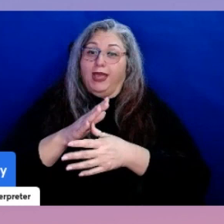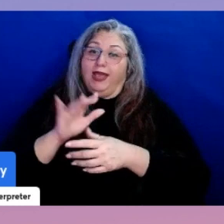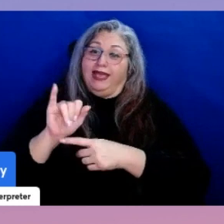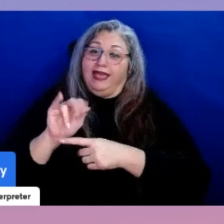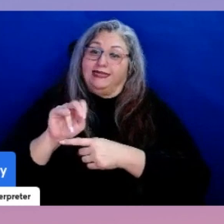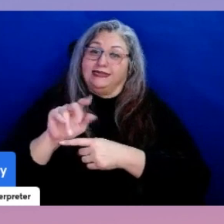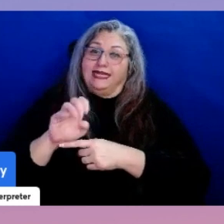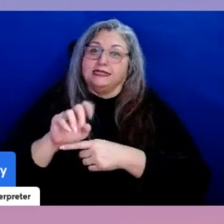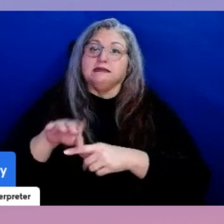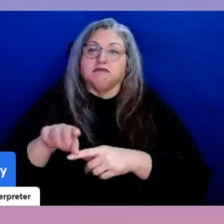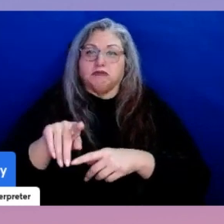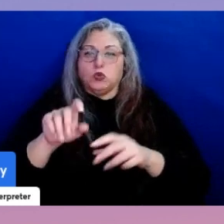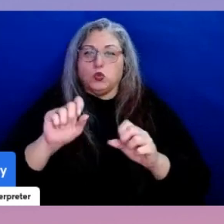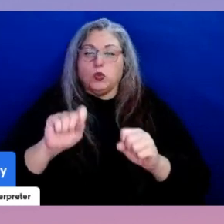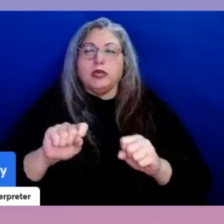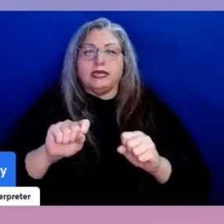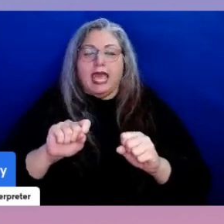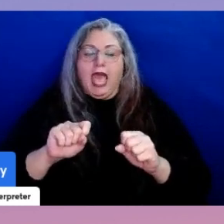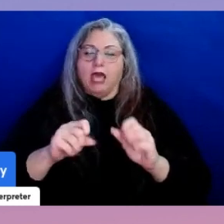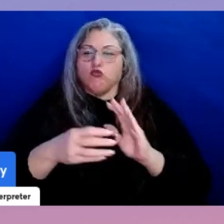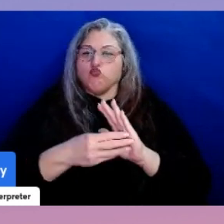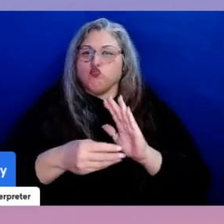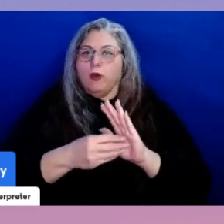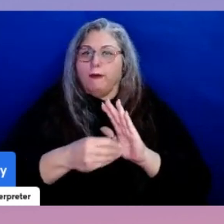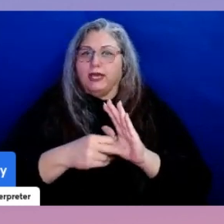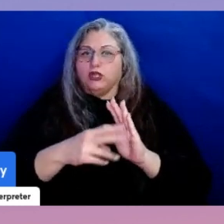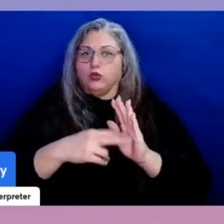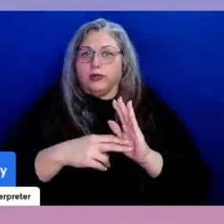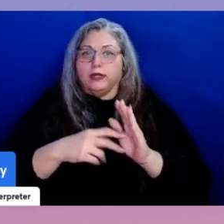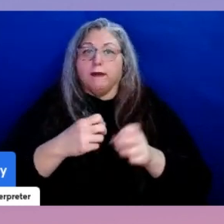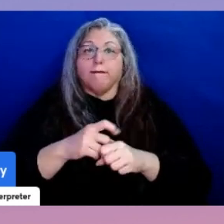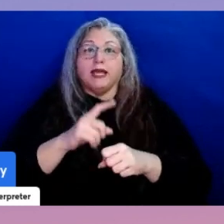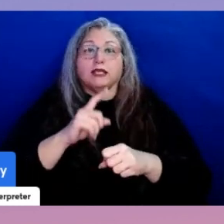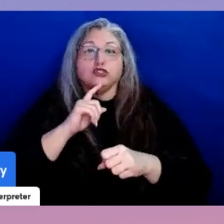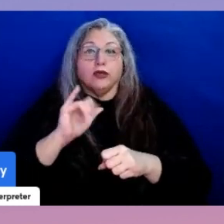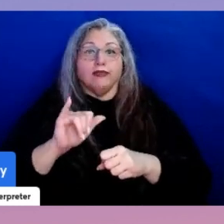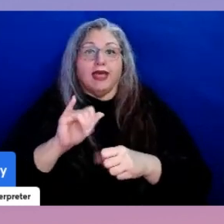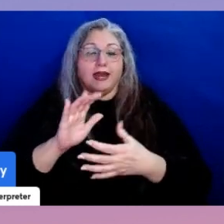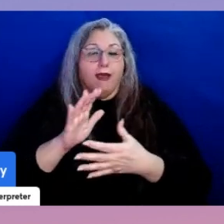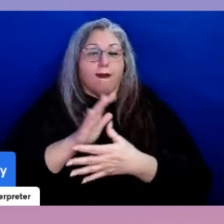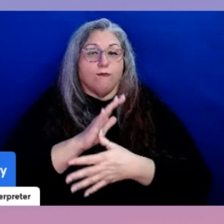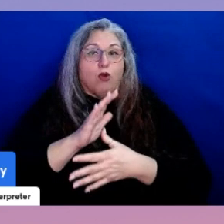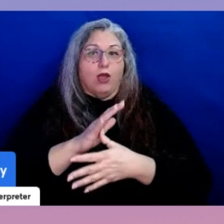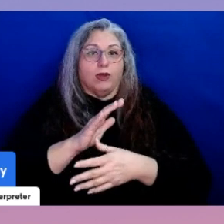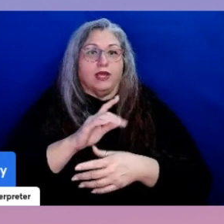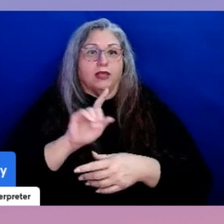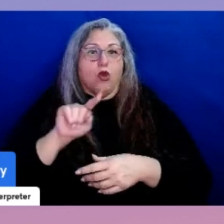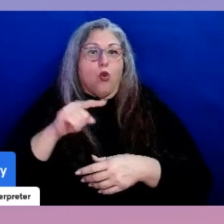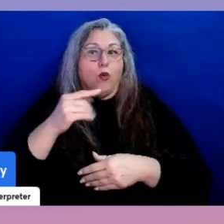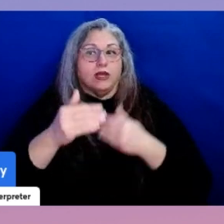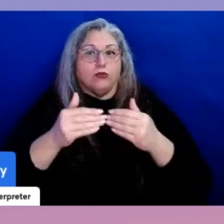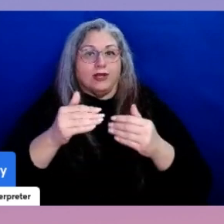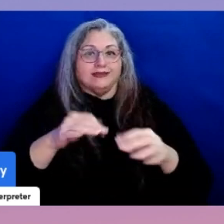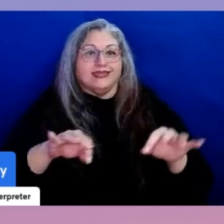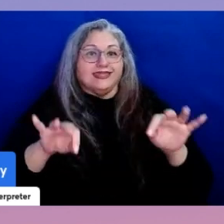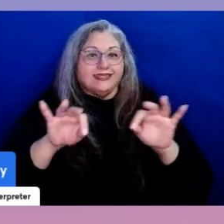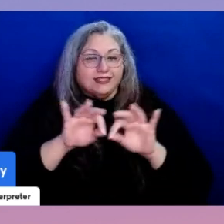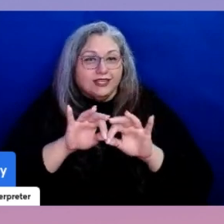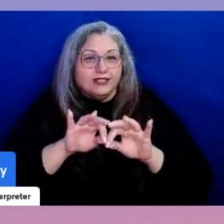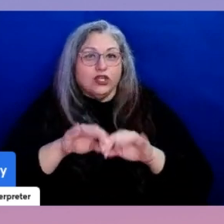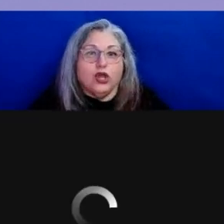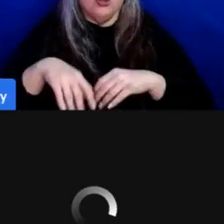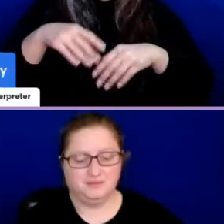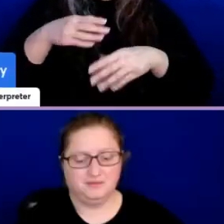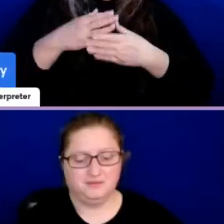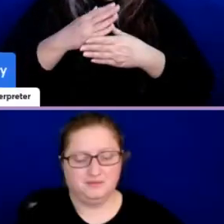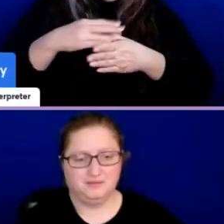by replicas. This ensures the primary instance only processes critical writes or reads as part of